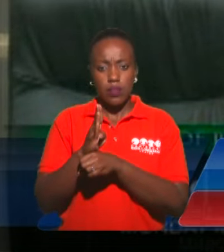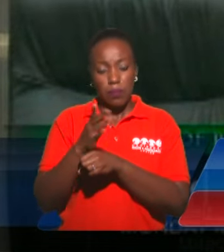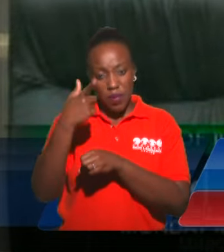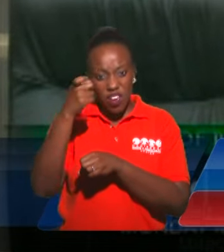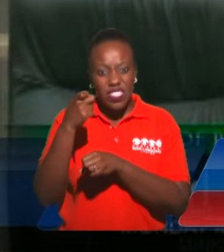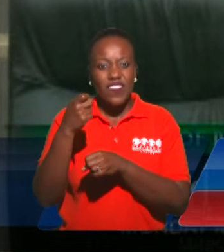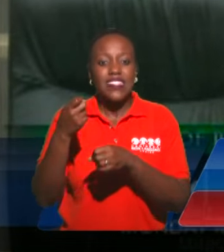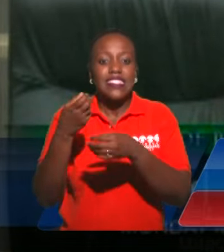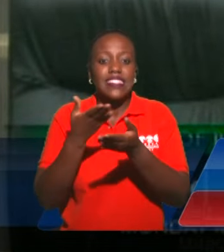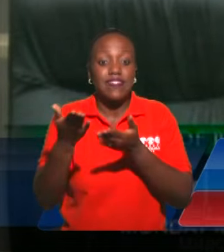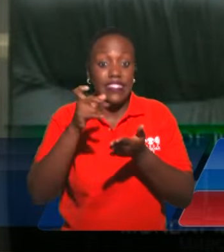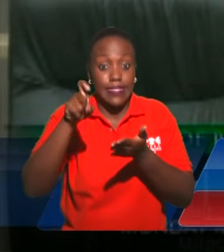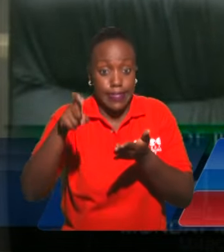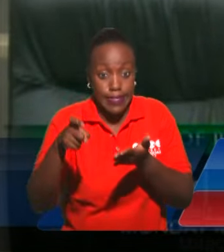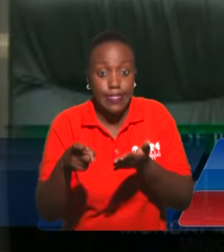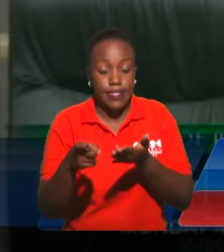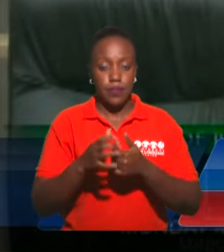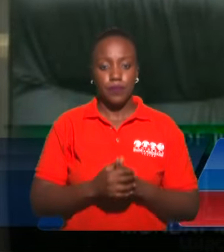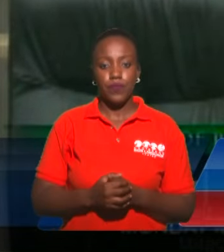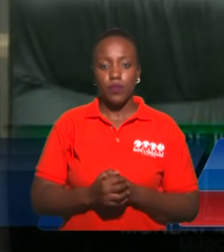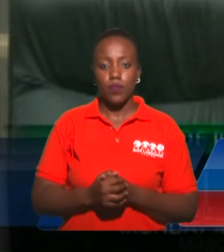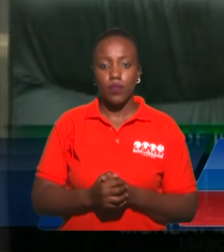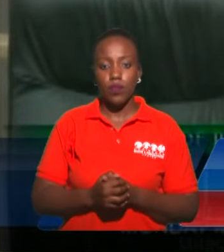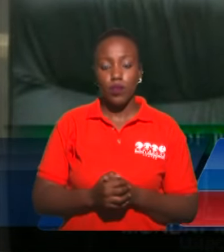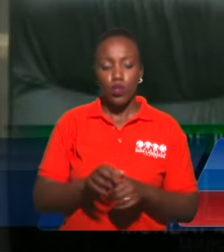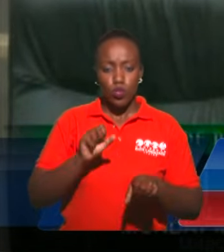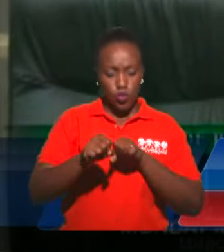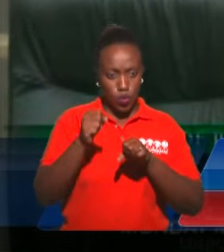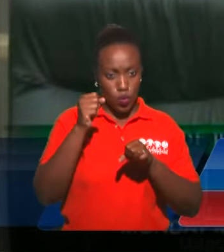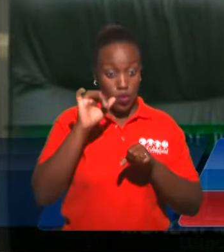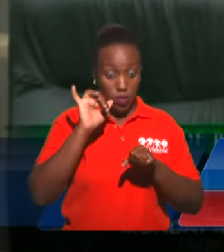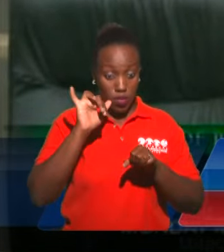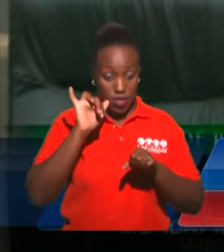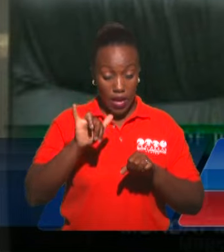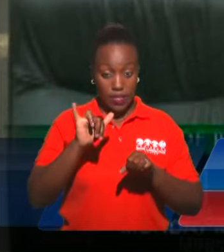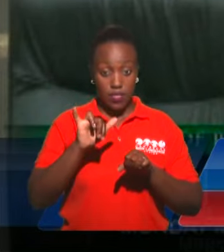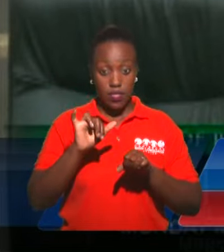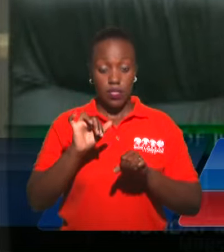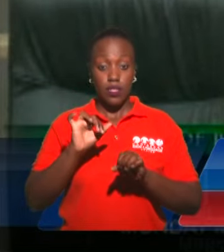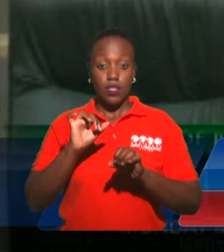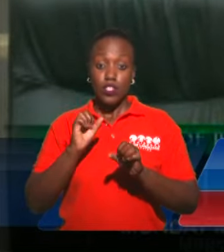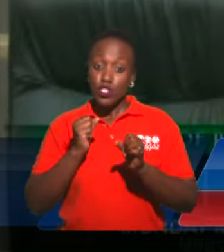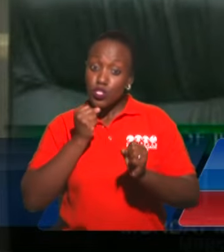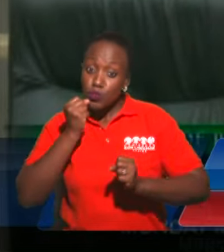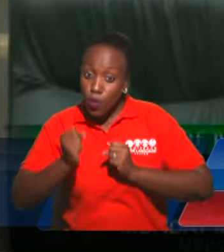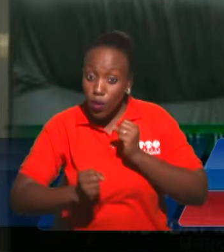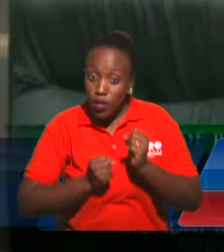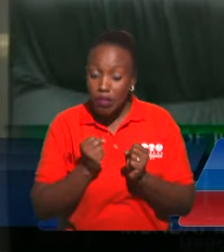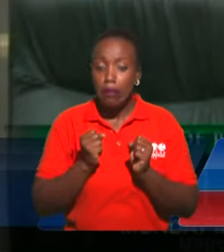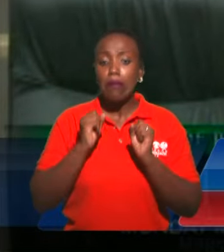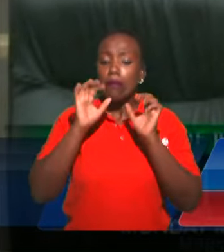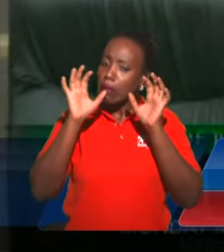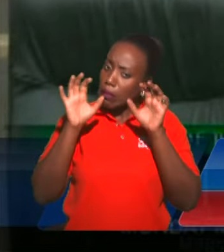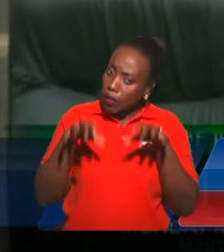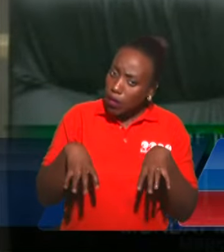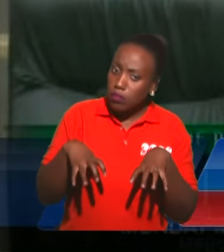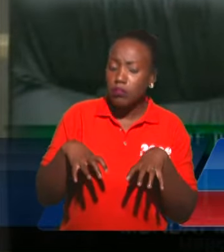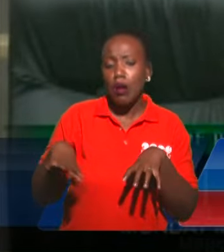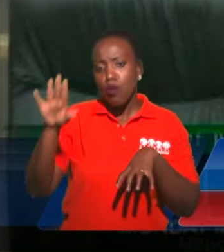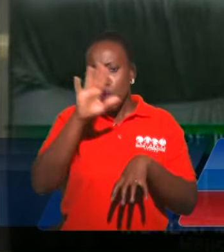total, Madam Speaker, we estimate that this sporting event could be estimated